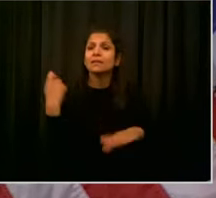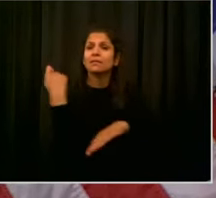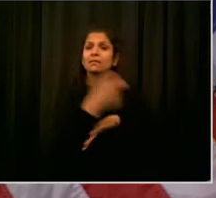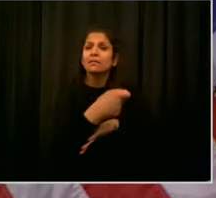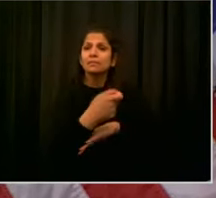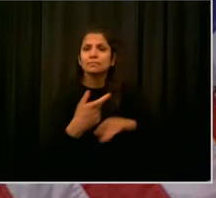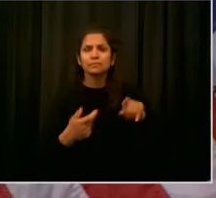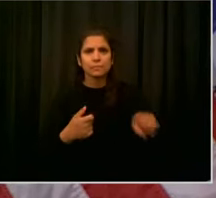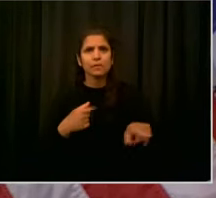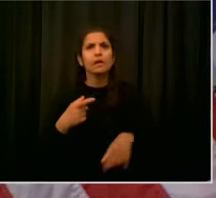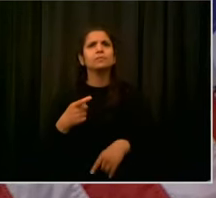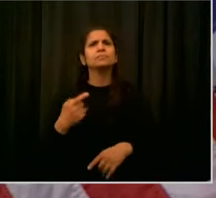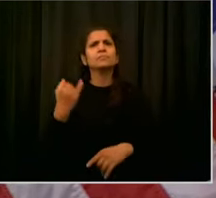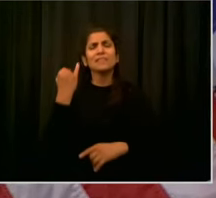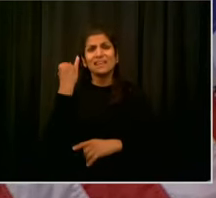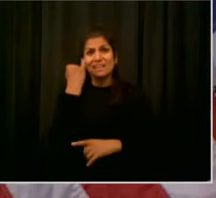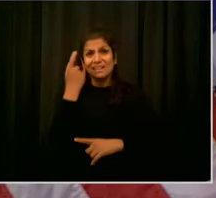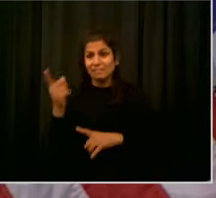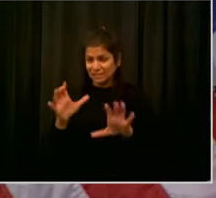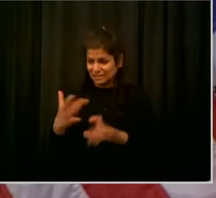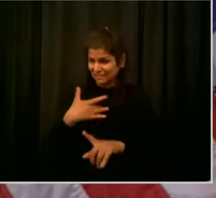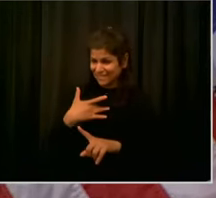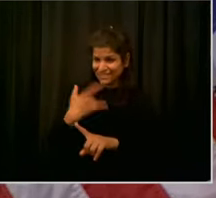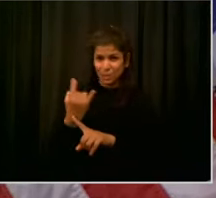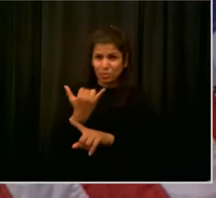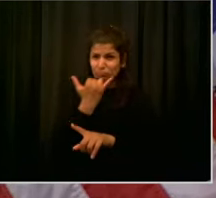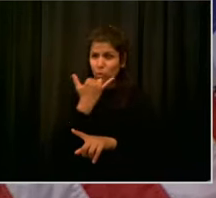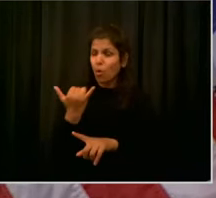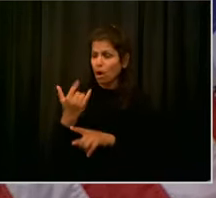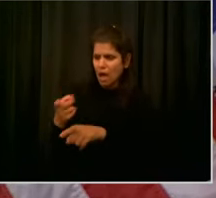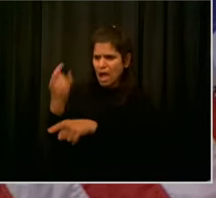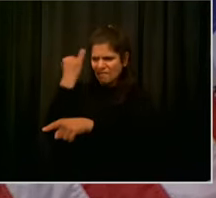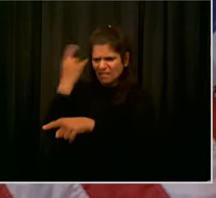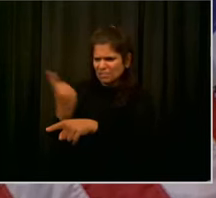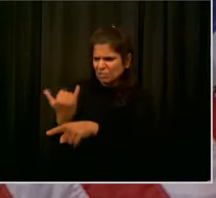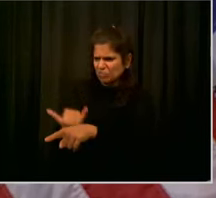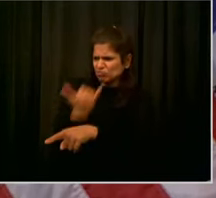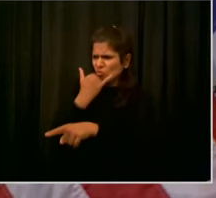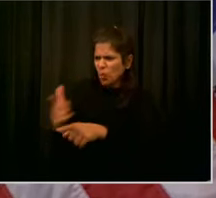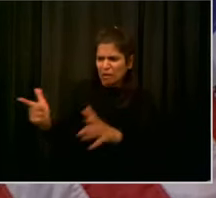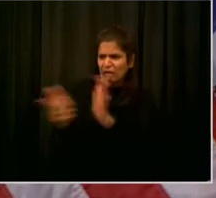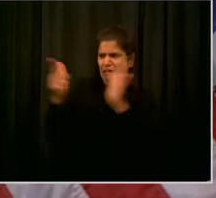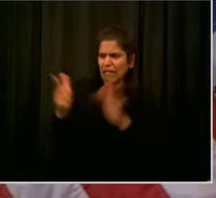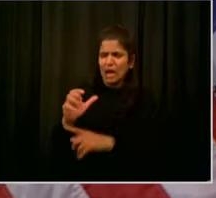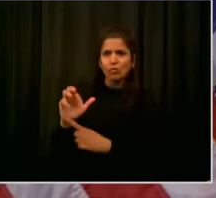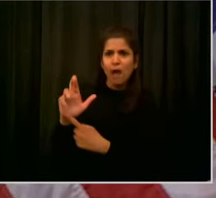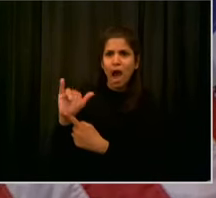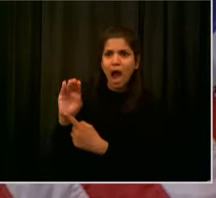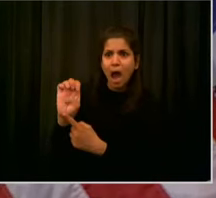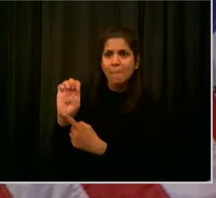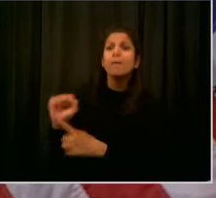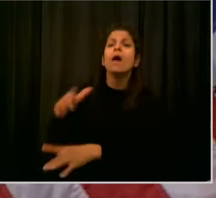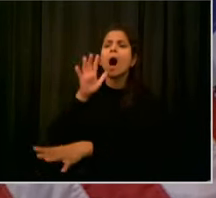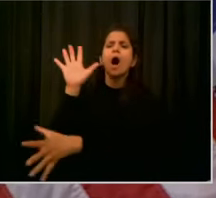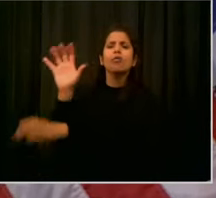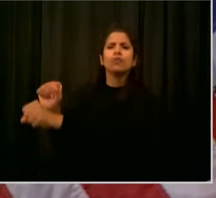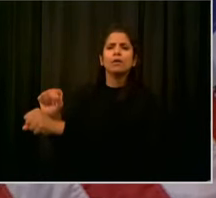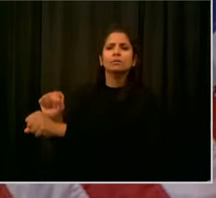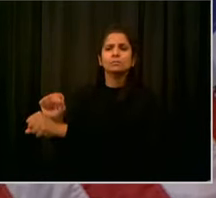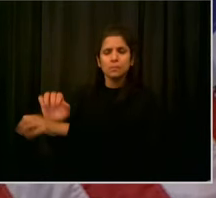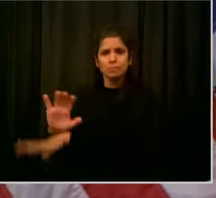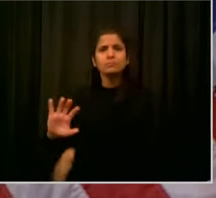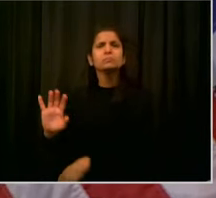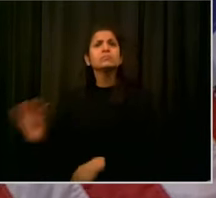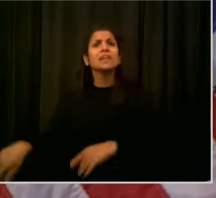essential work reasons is subject to being detained. We're going to follow through on those rules. That's the way I've made clear to the